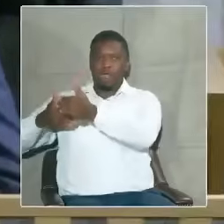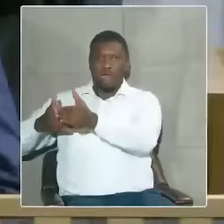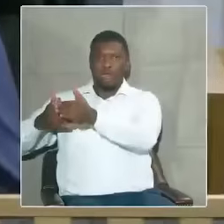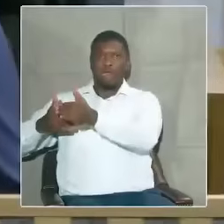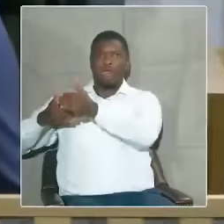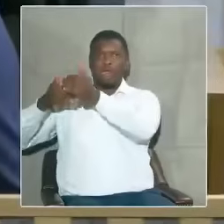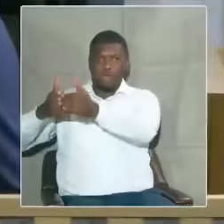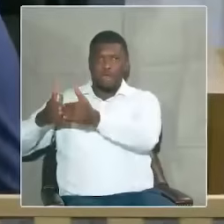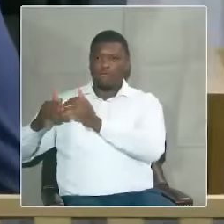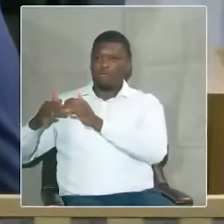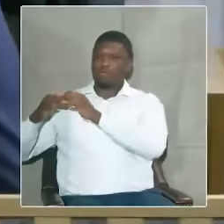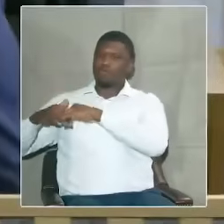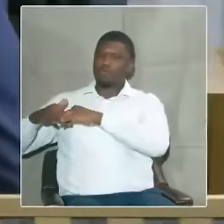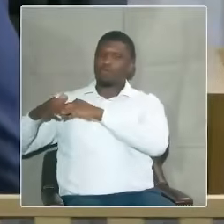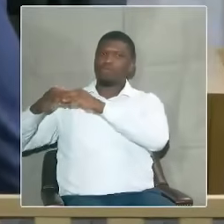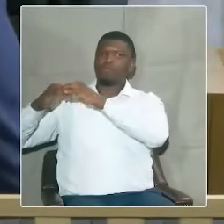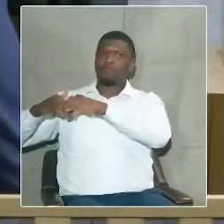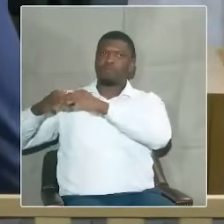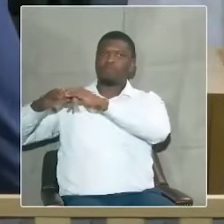Yes. General,